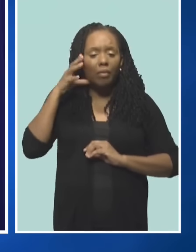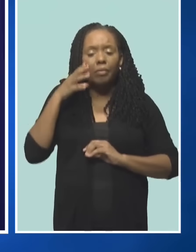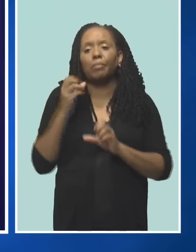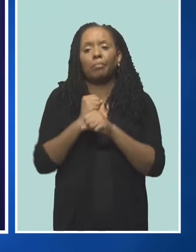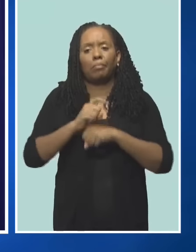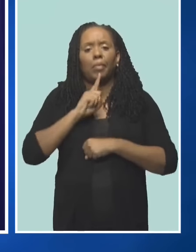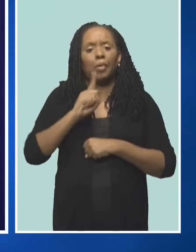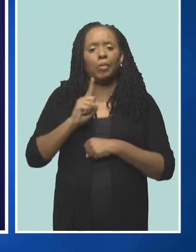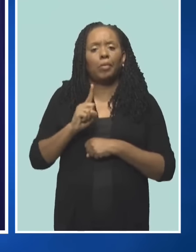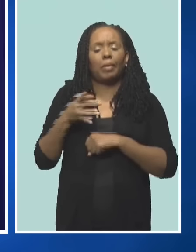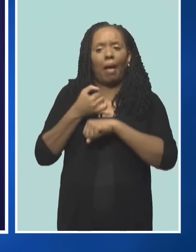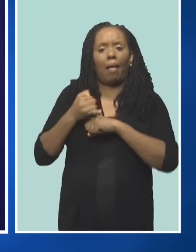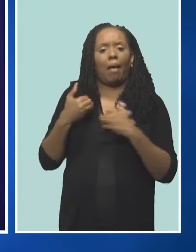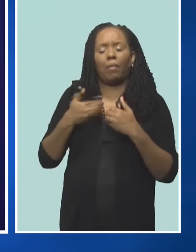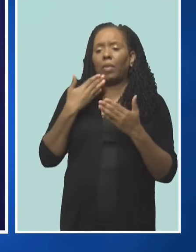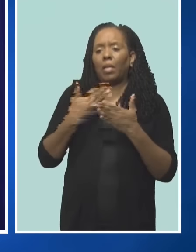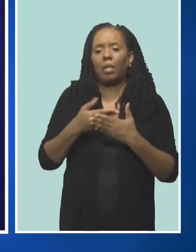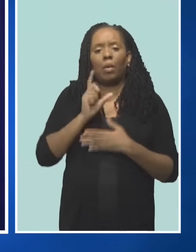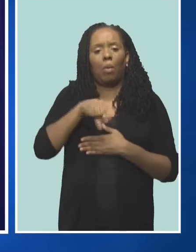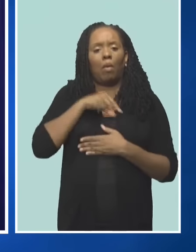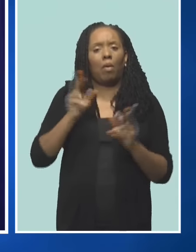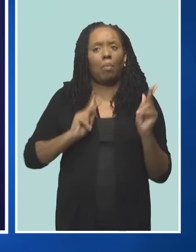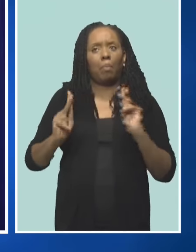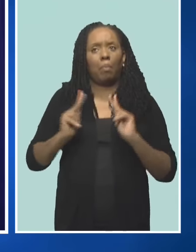a sustainable crop of qualified people to do work?